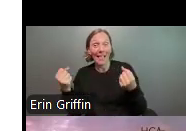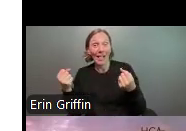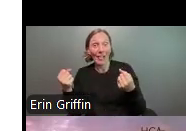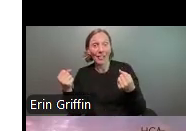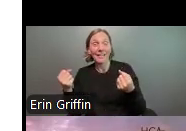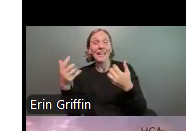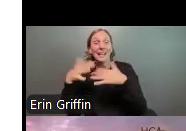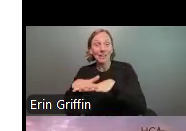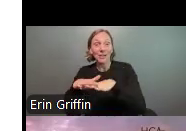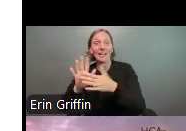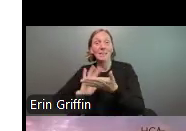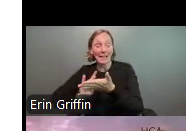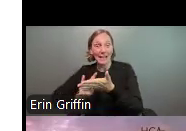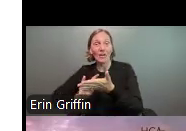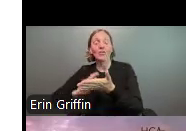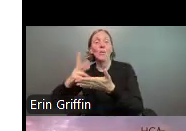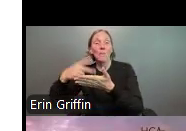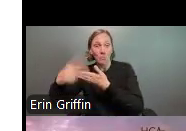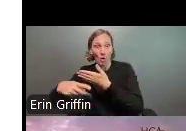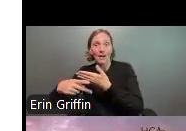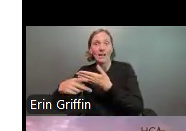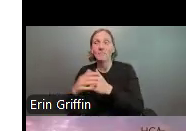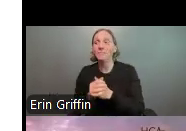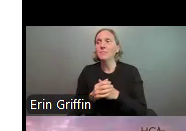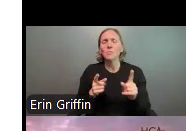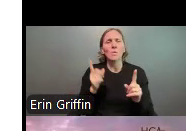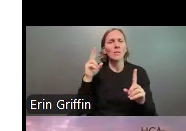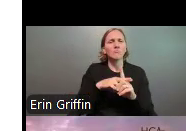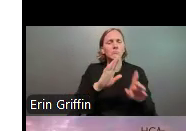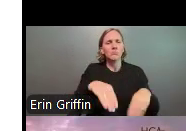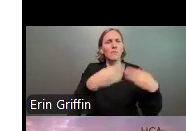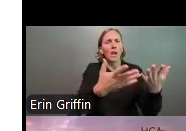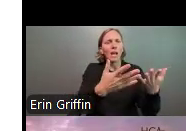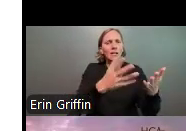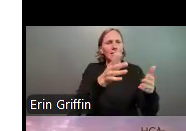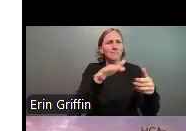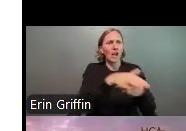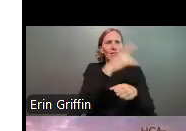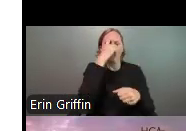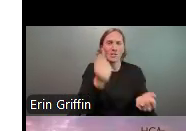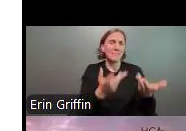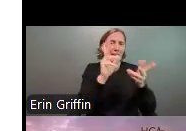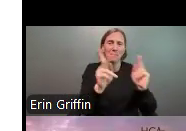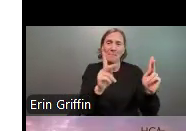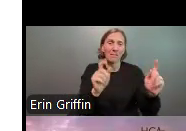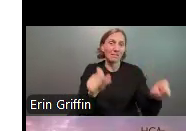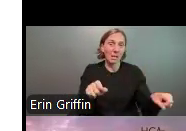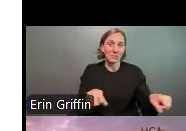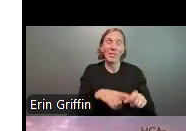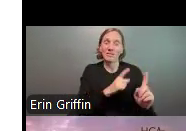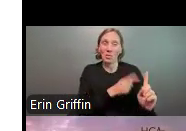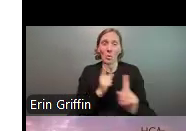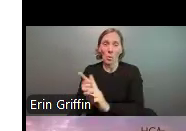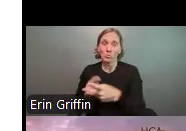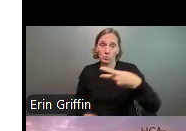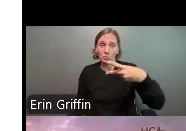as possible. We obviously also want to provide coverage to as many eligible individuals as possible. So those are our two main goals. And I'm